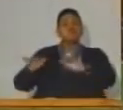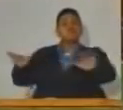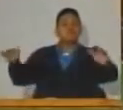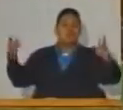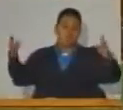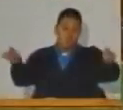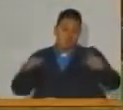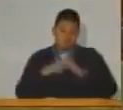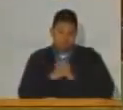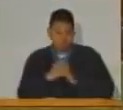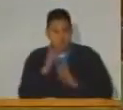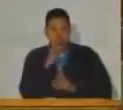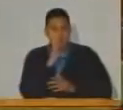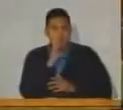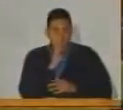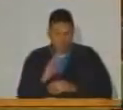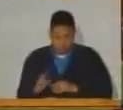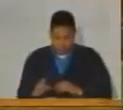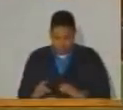Water.